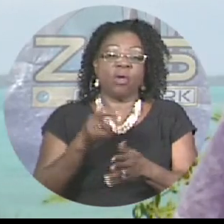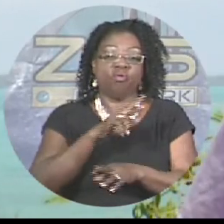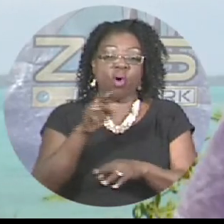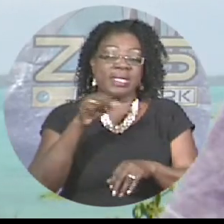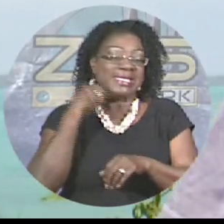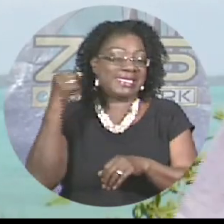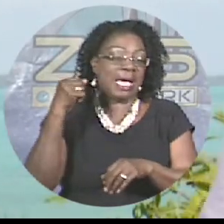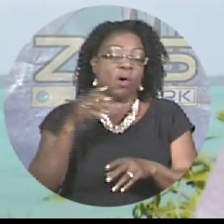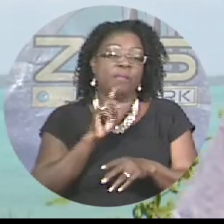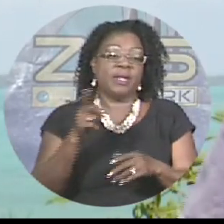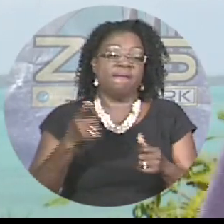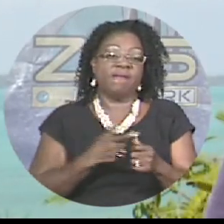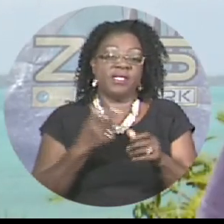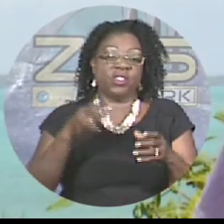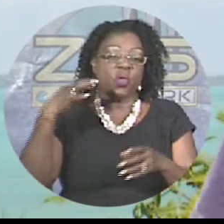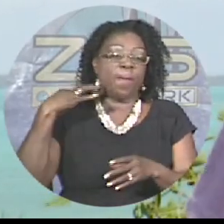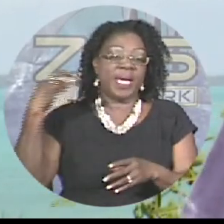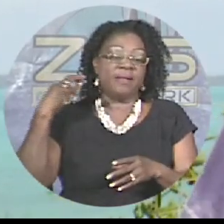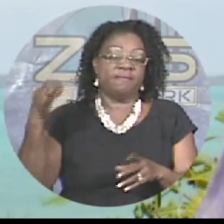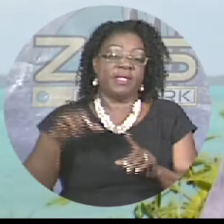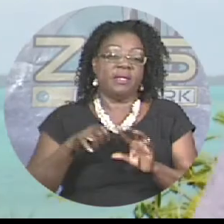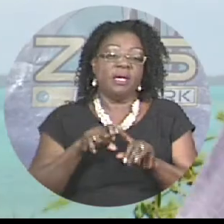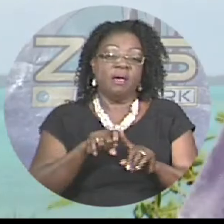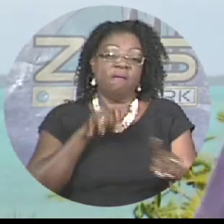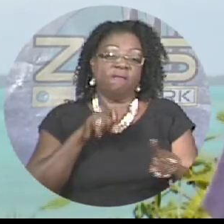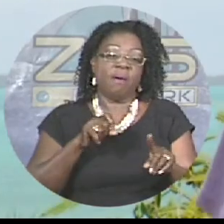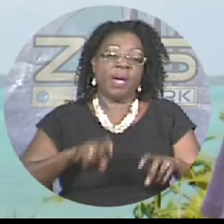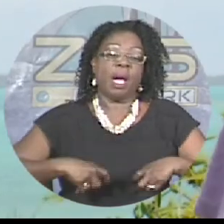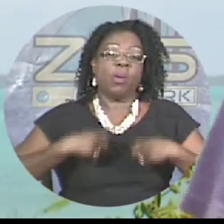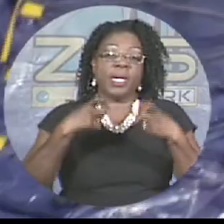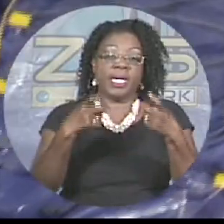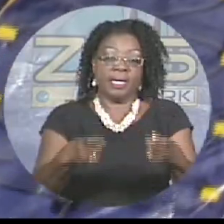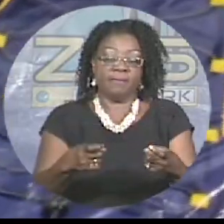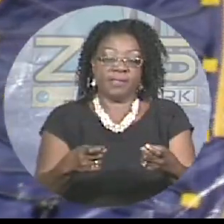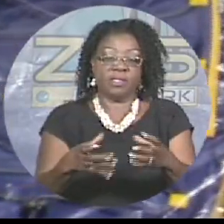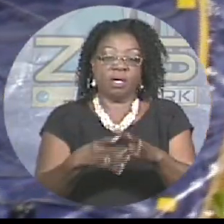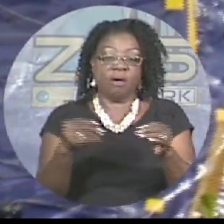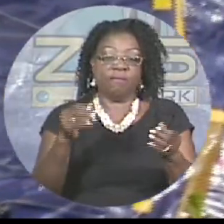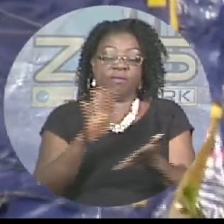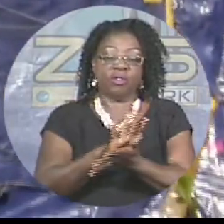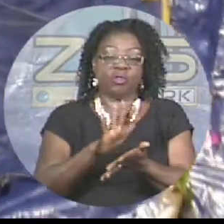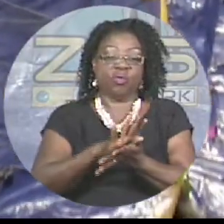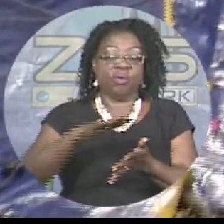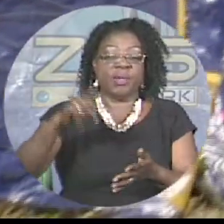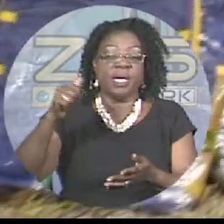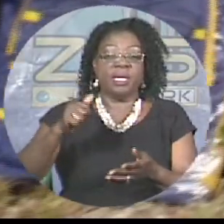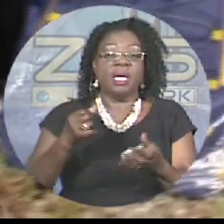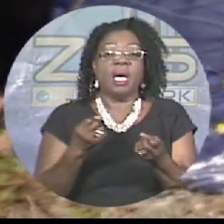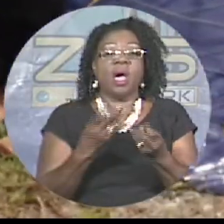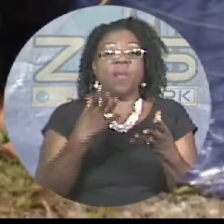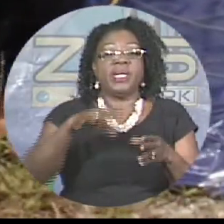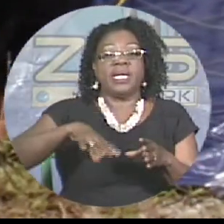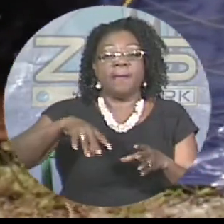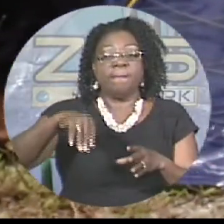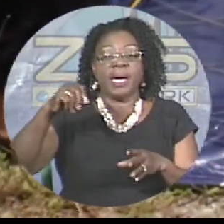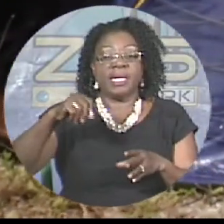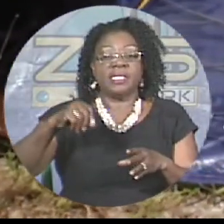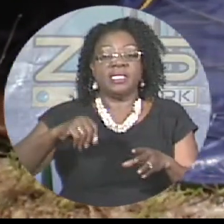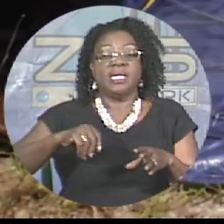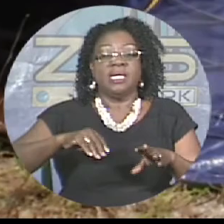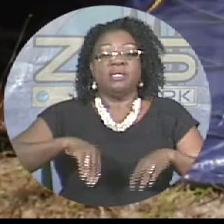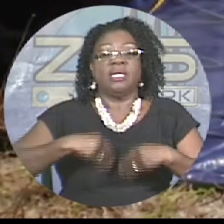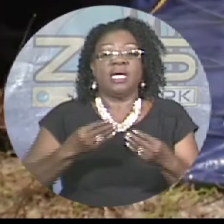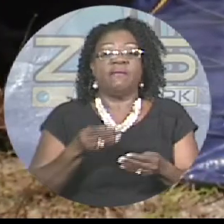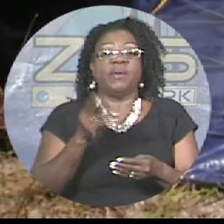benefit from every new initiative that we do in reference to our rejuvenation road project. How many bags are you donating? We're donating about